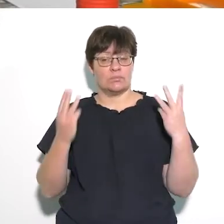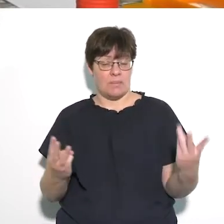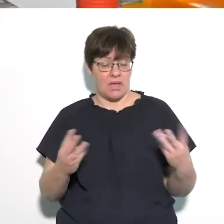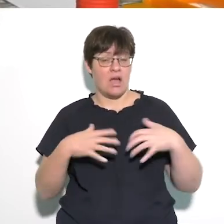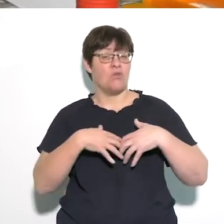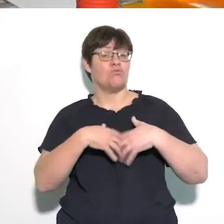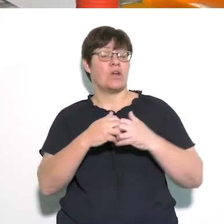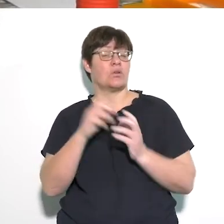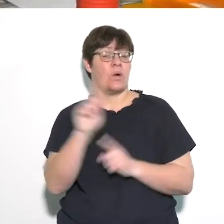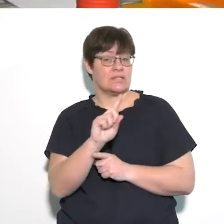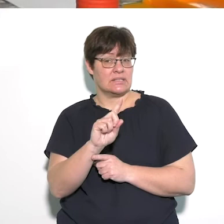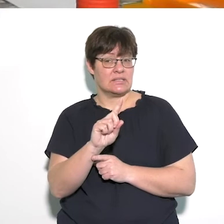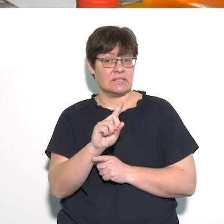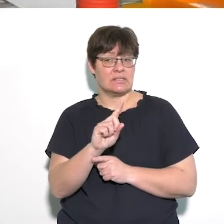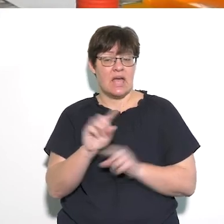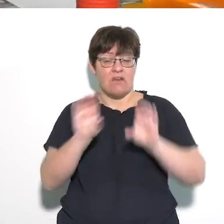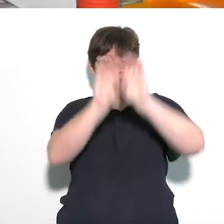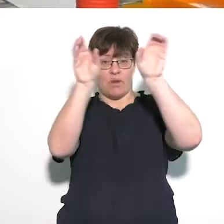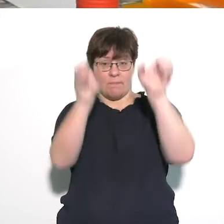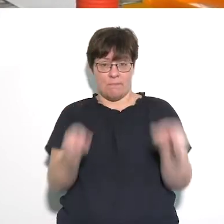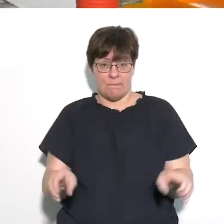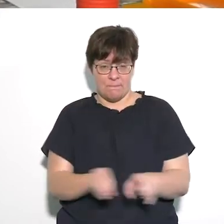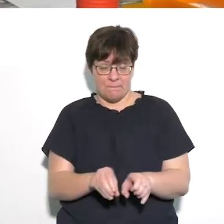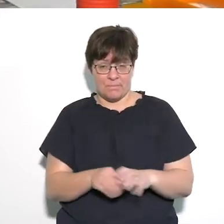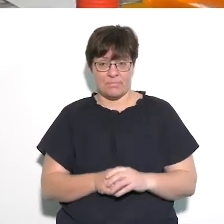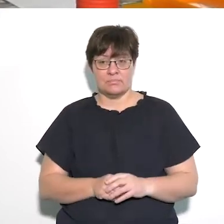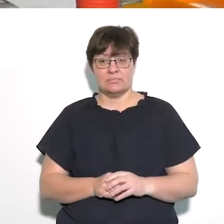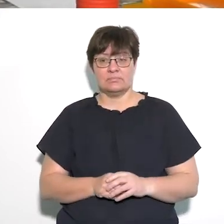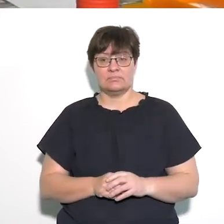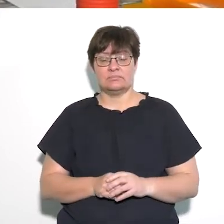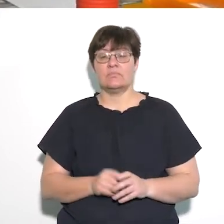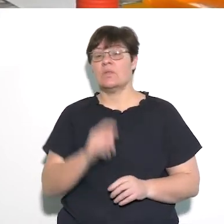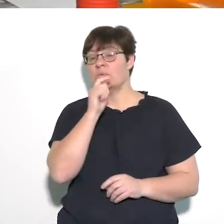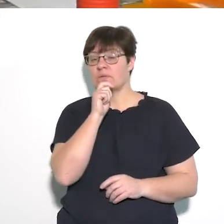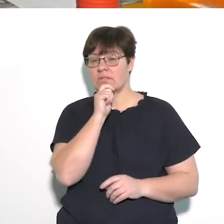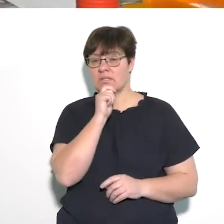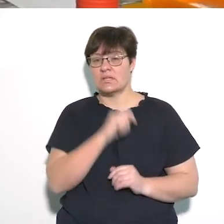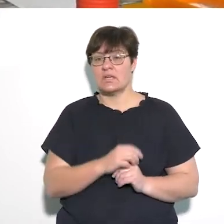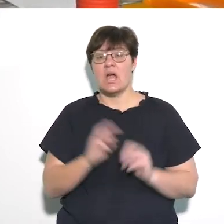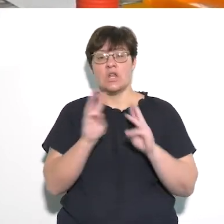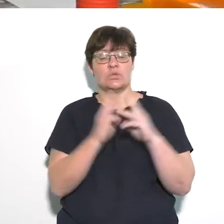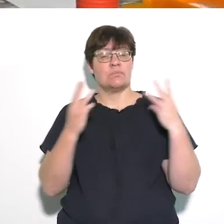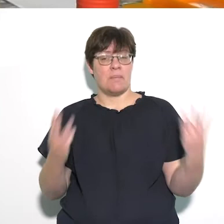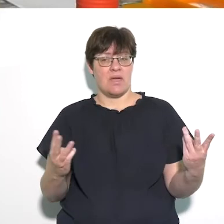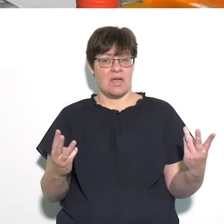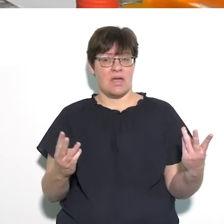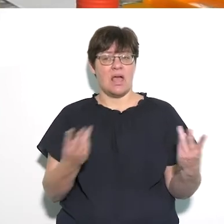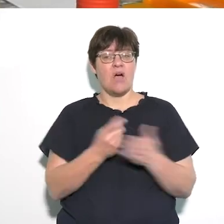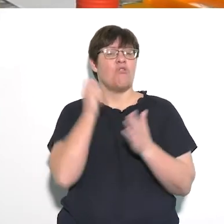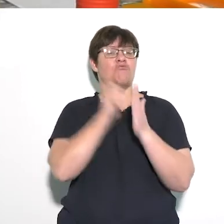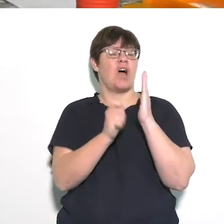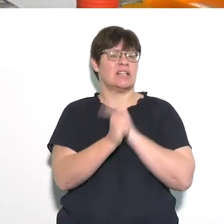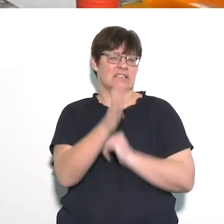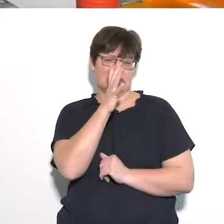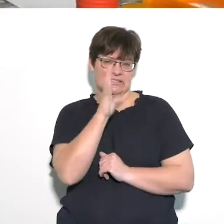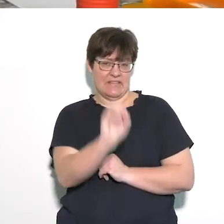I created is I cut out a frame. Okay, I'll just show you a backing. What I like is if your newspaper has lots of